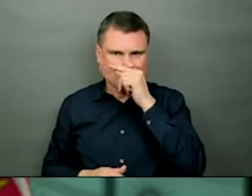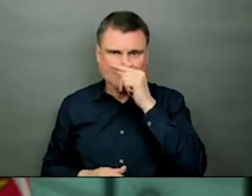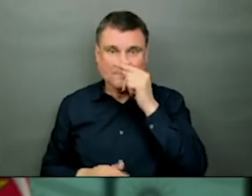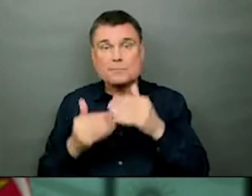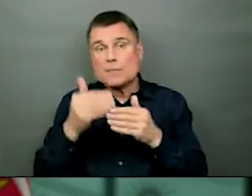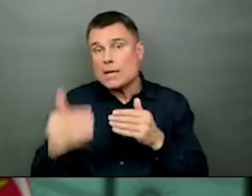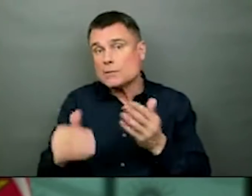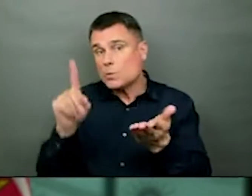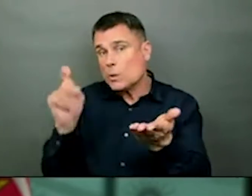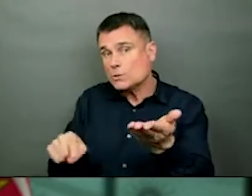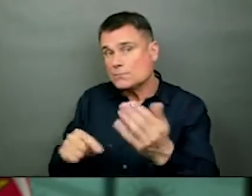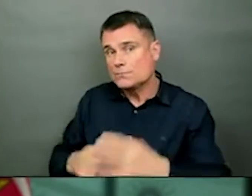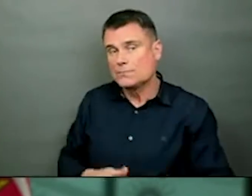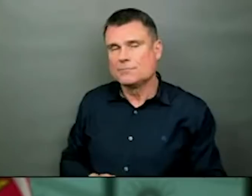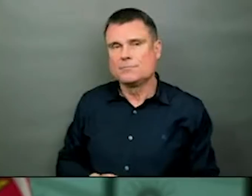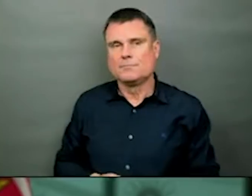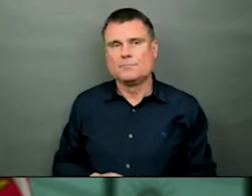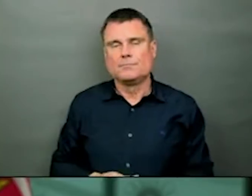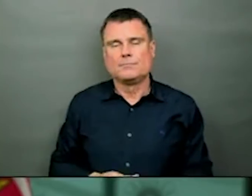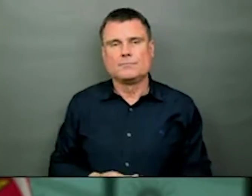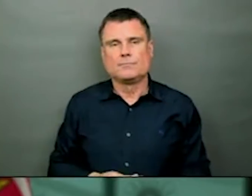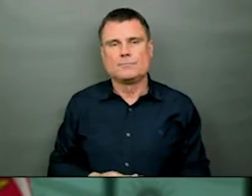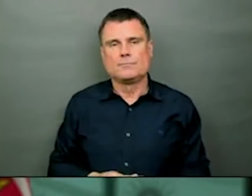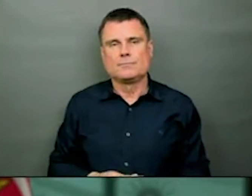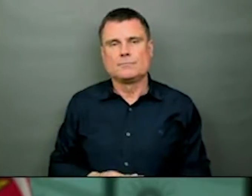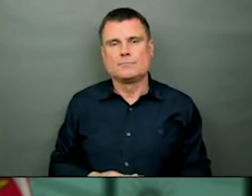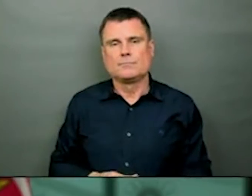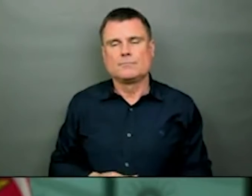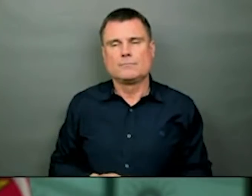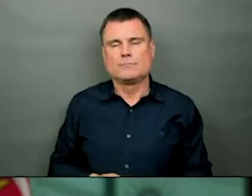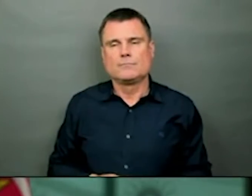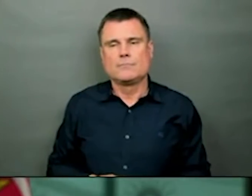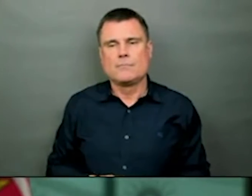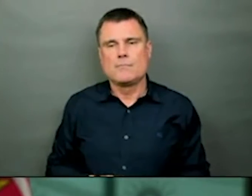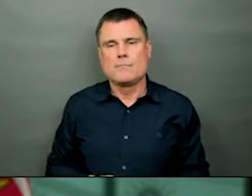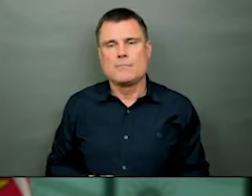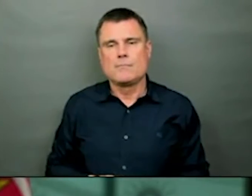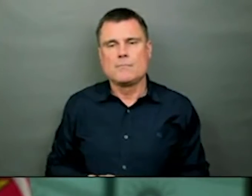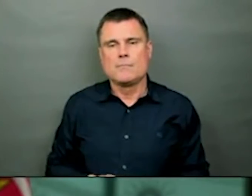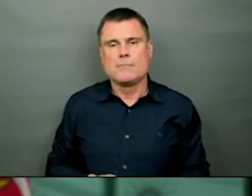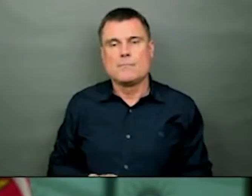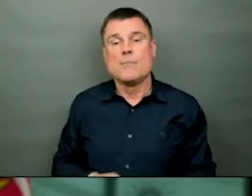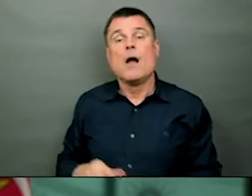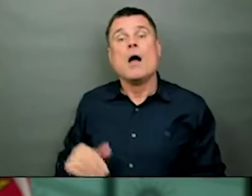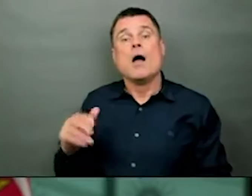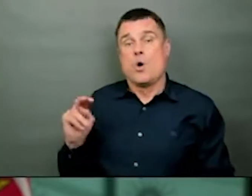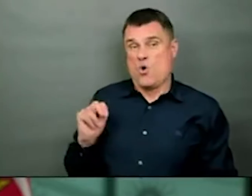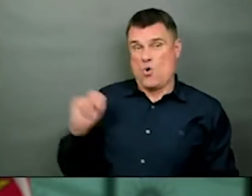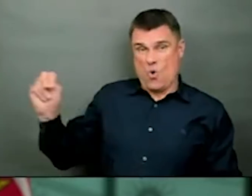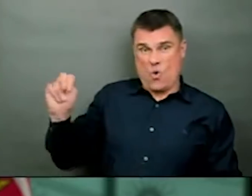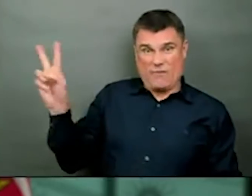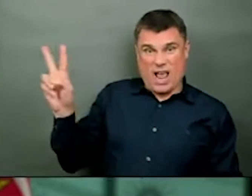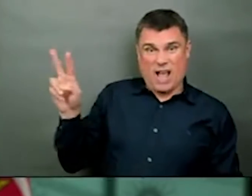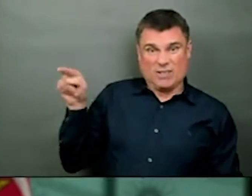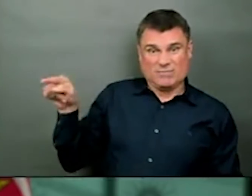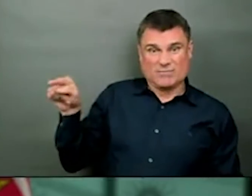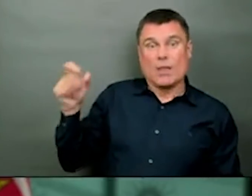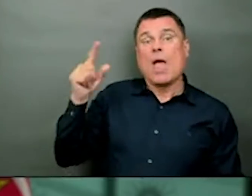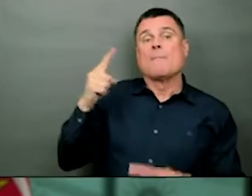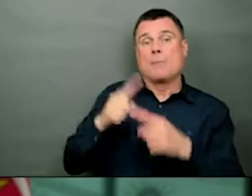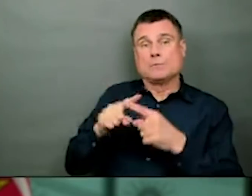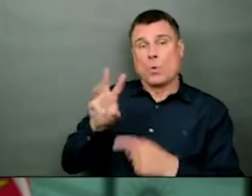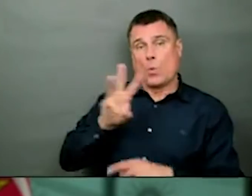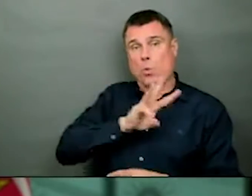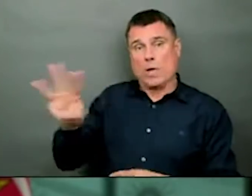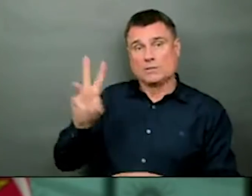Hi. We've recently seen some high numbers of increasing cases on the North Shore in North and West